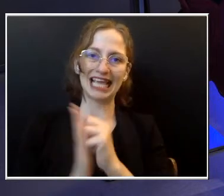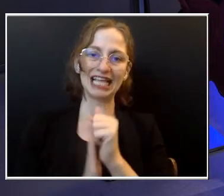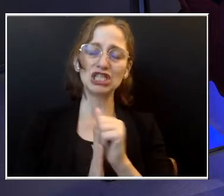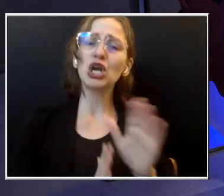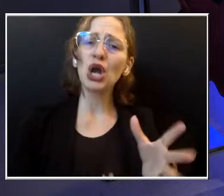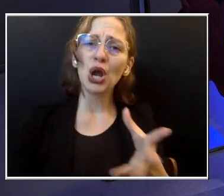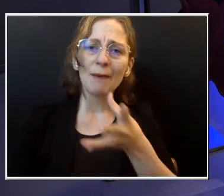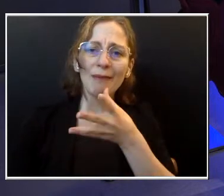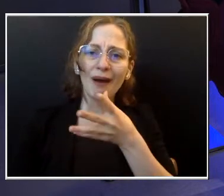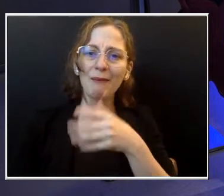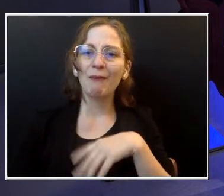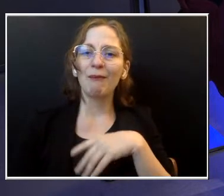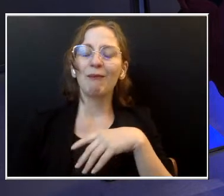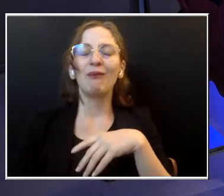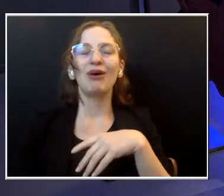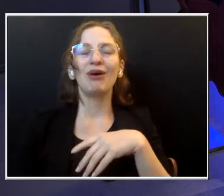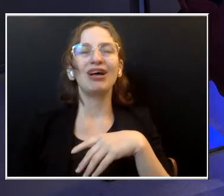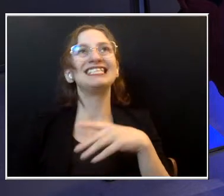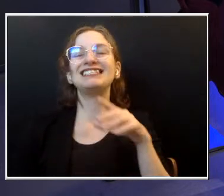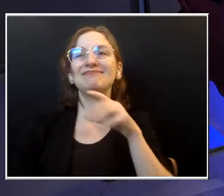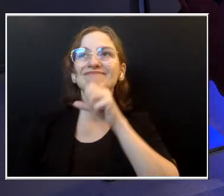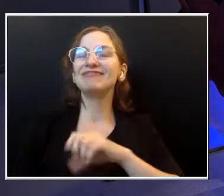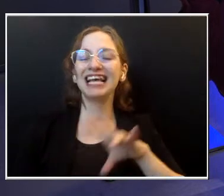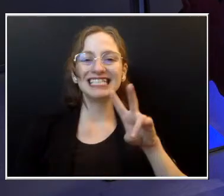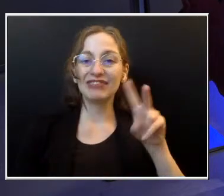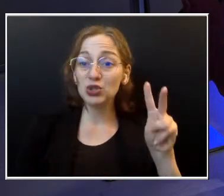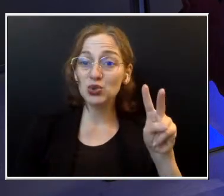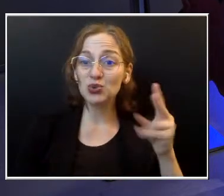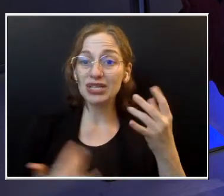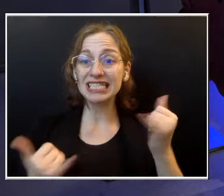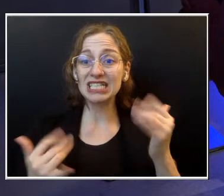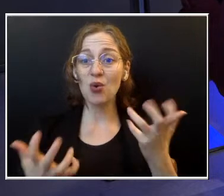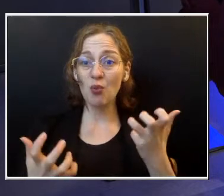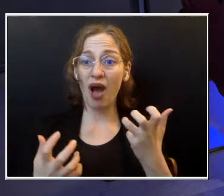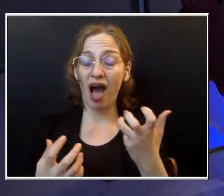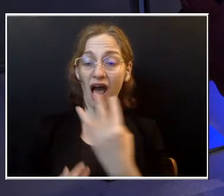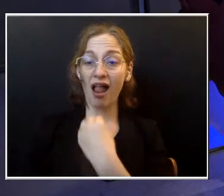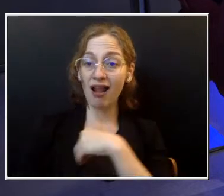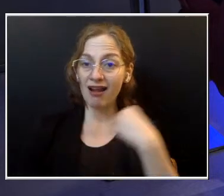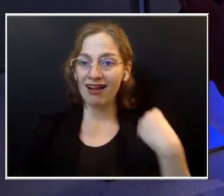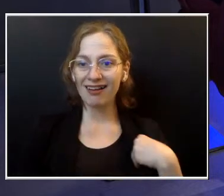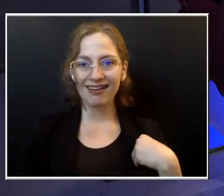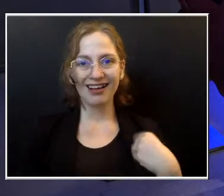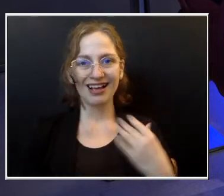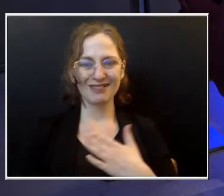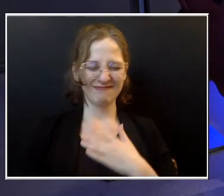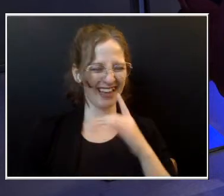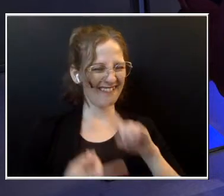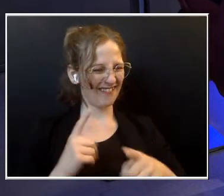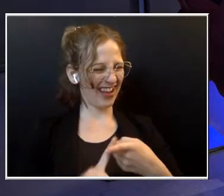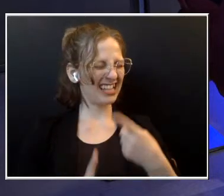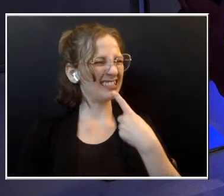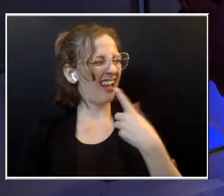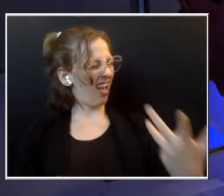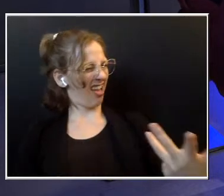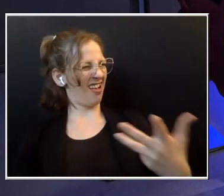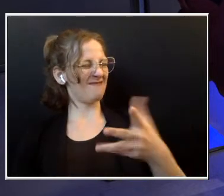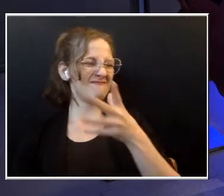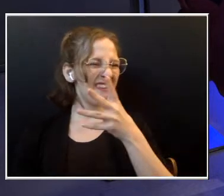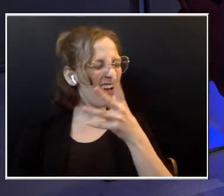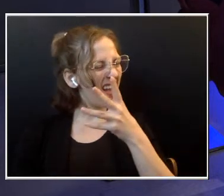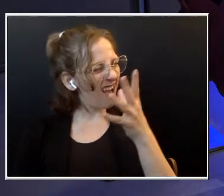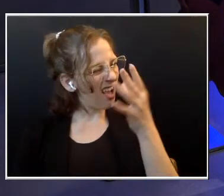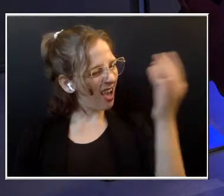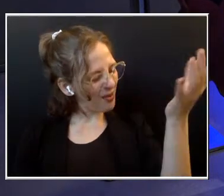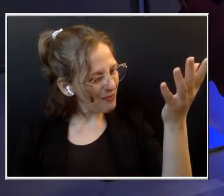to get her breasts reconstructed, and my girlfriend was always like, Mom, that's ridiculous, no one's looking at them anymore. And I told her, I said, well, she's looking at them and